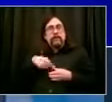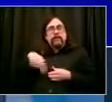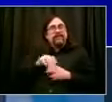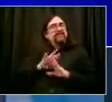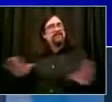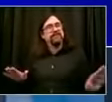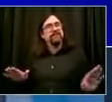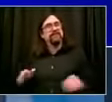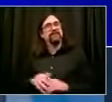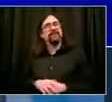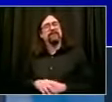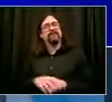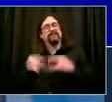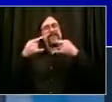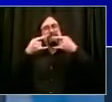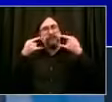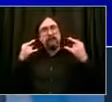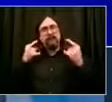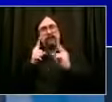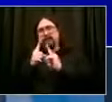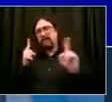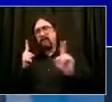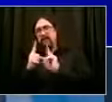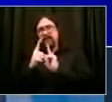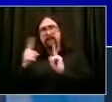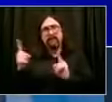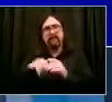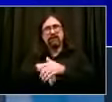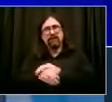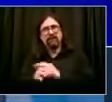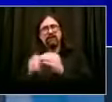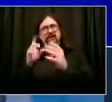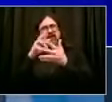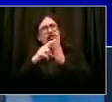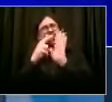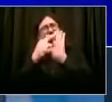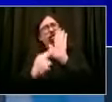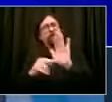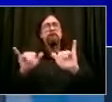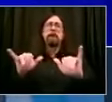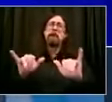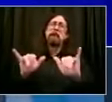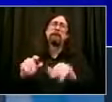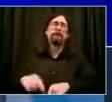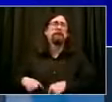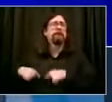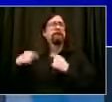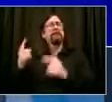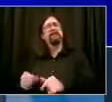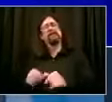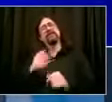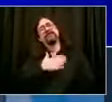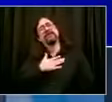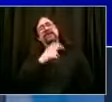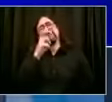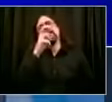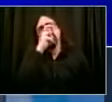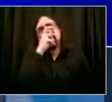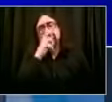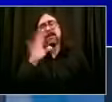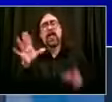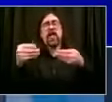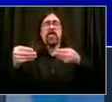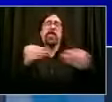see real improvement, especially because the vaccine will be distributed more every day. So this is one last push, one